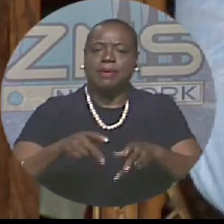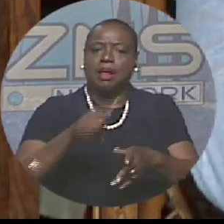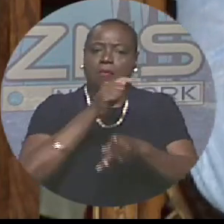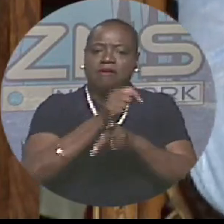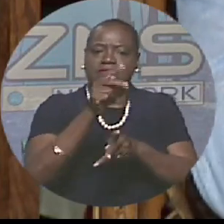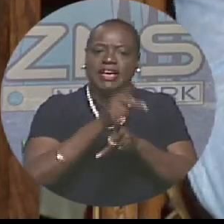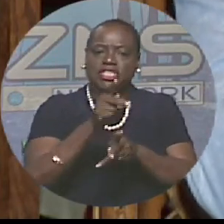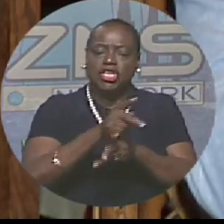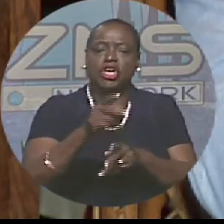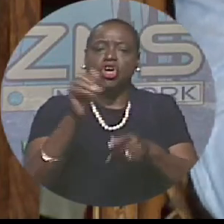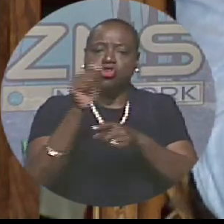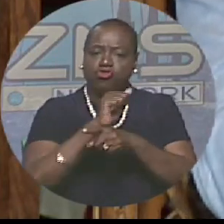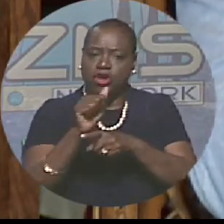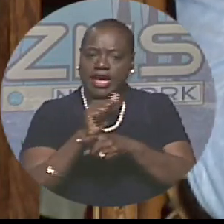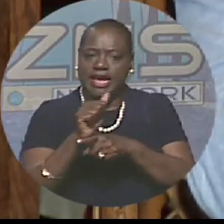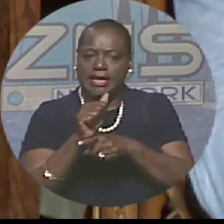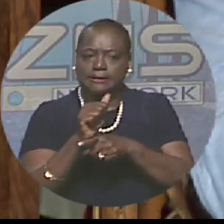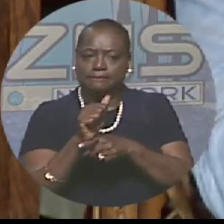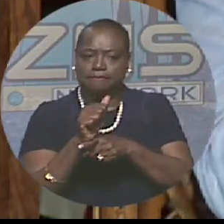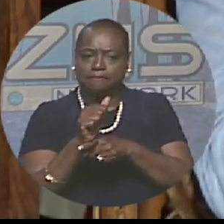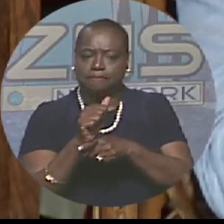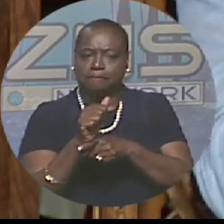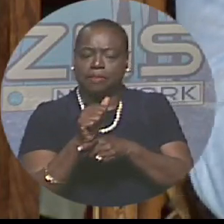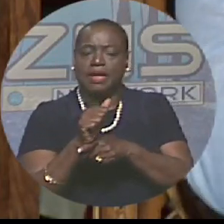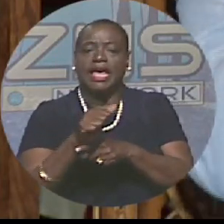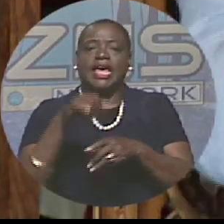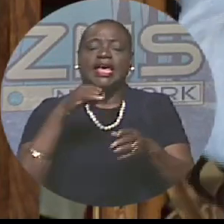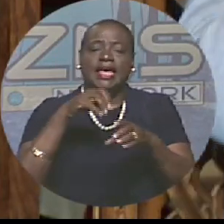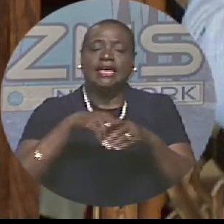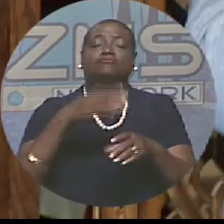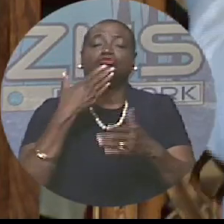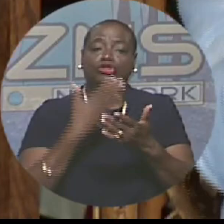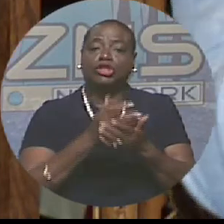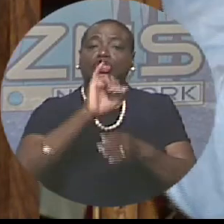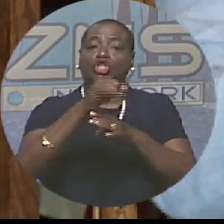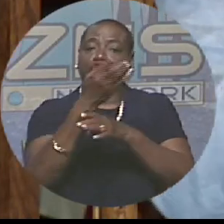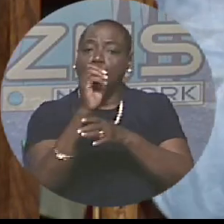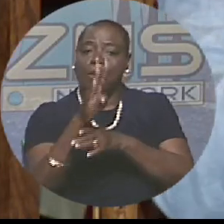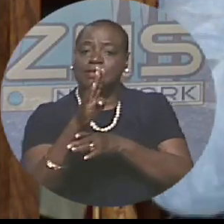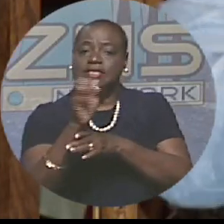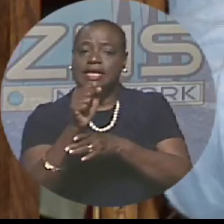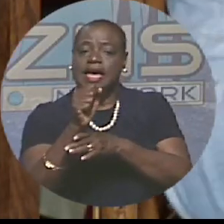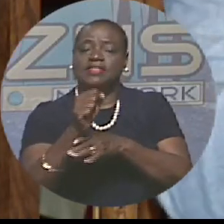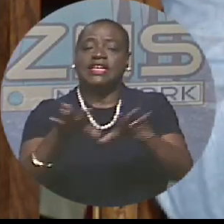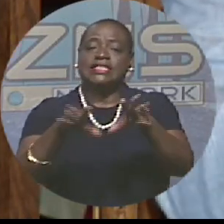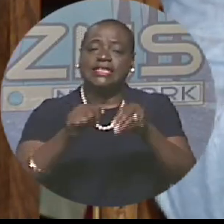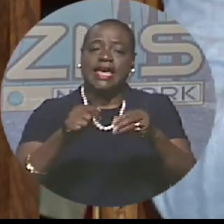trained, where they can actually access high-paying, very lucrative jobs that will take them around the world several times.